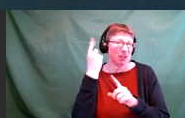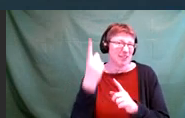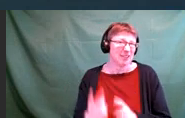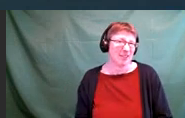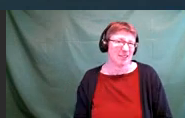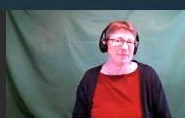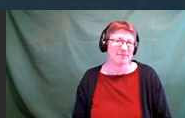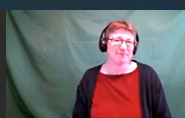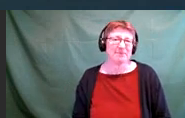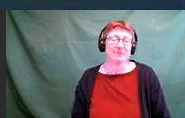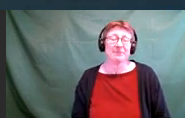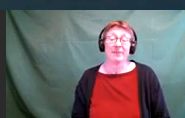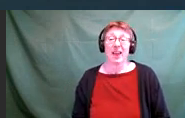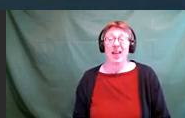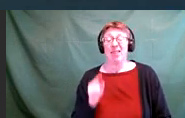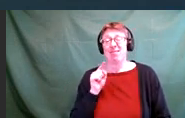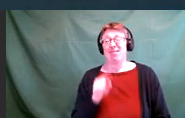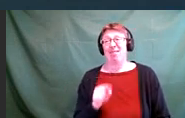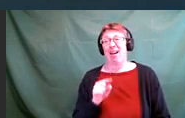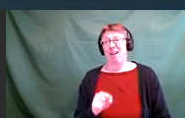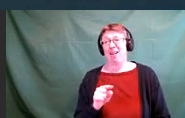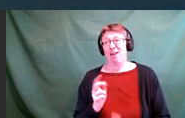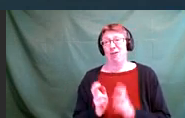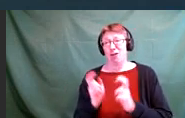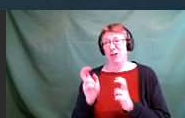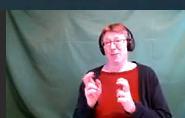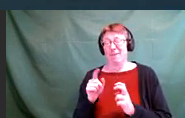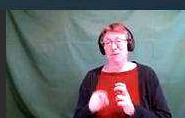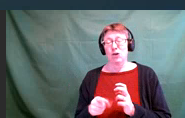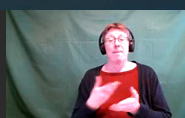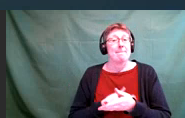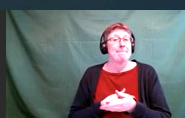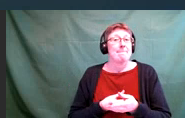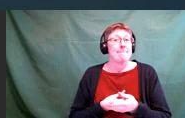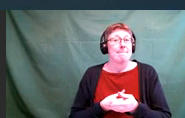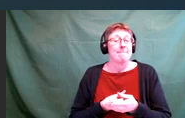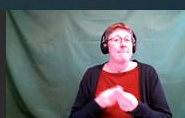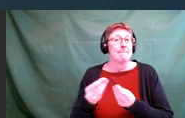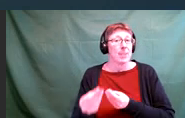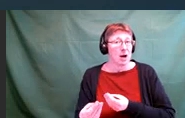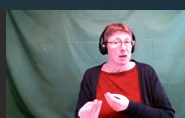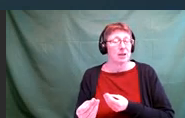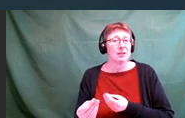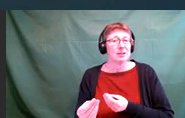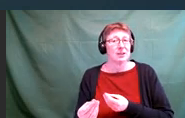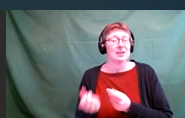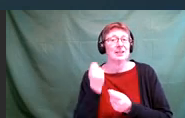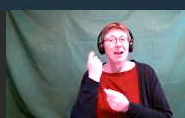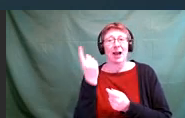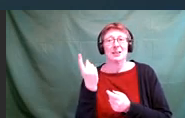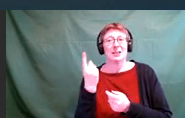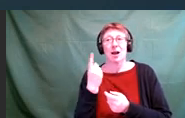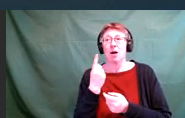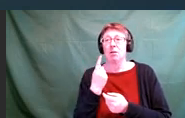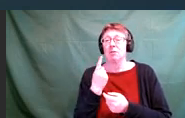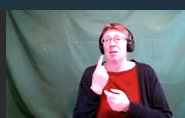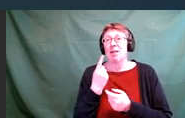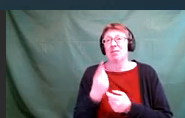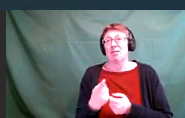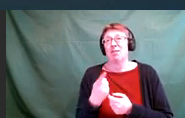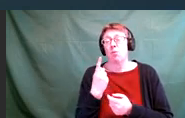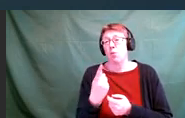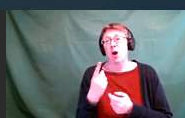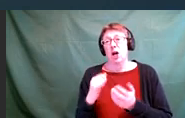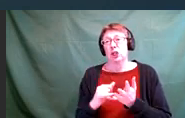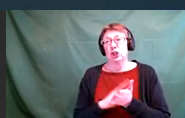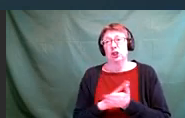idea. And that argument in terms of markets is this idea that one share or one security is as